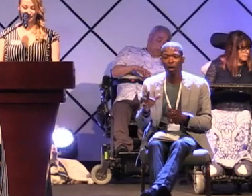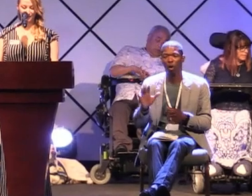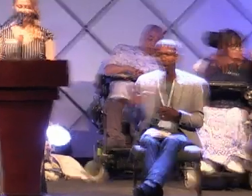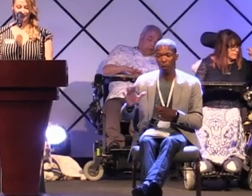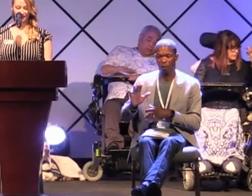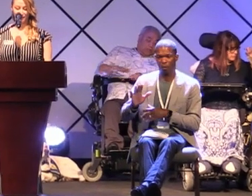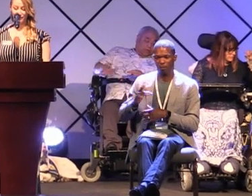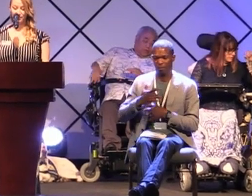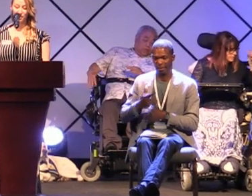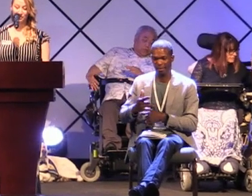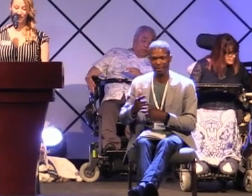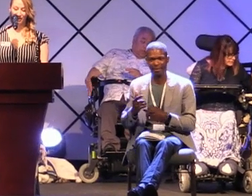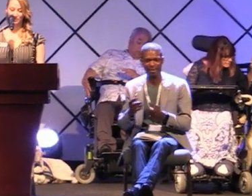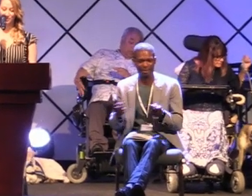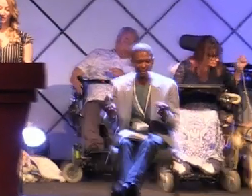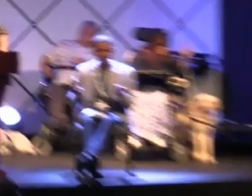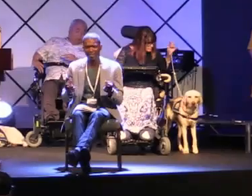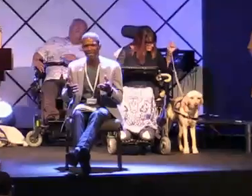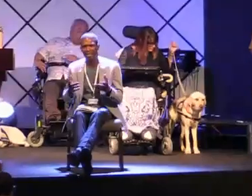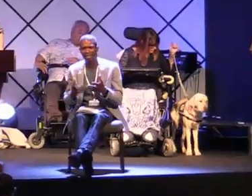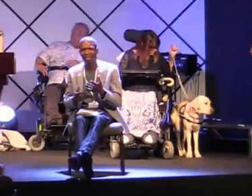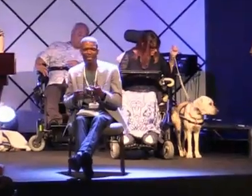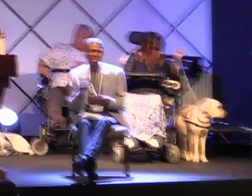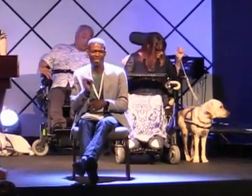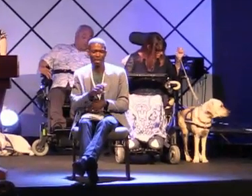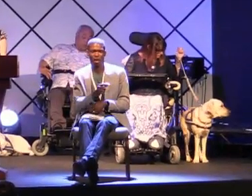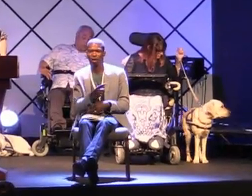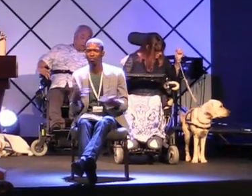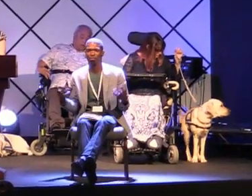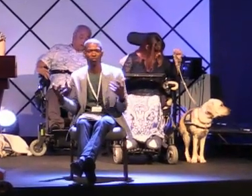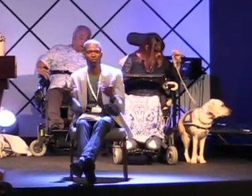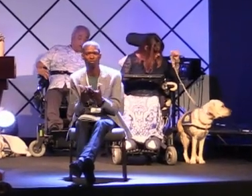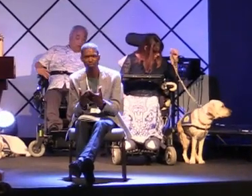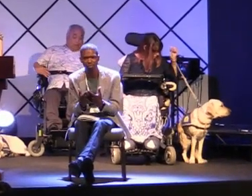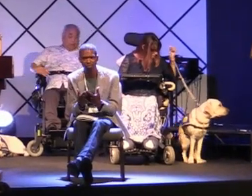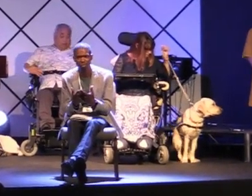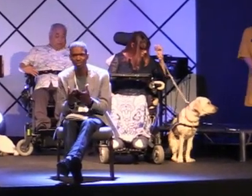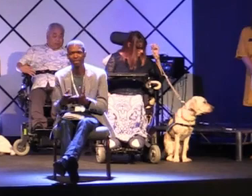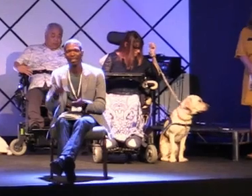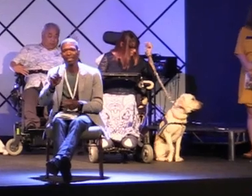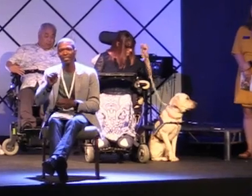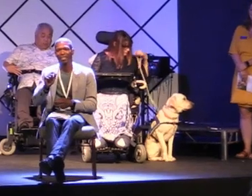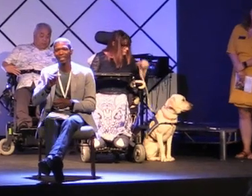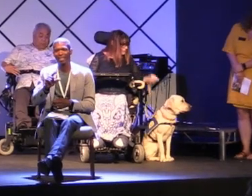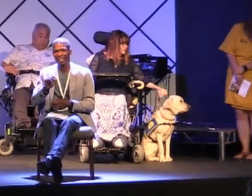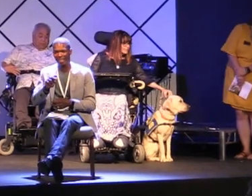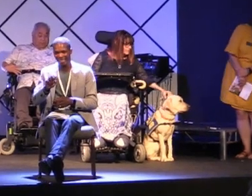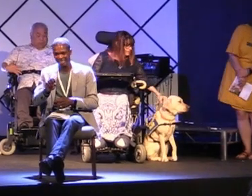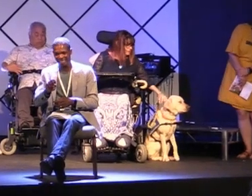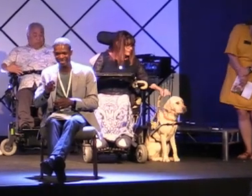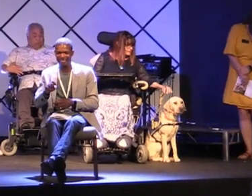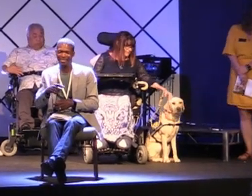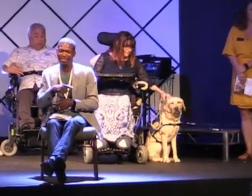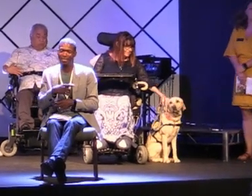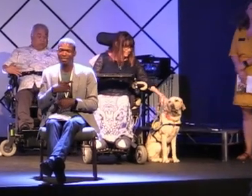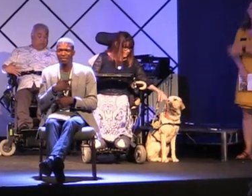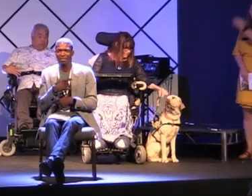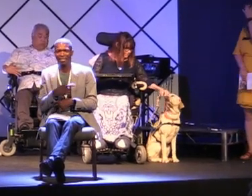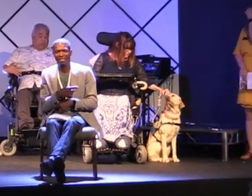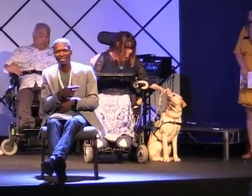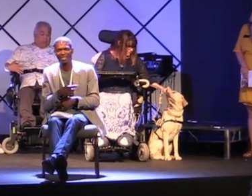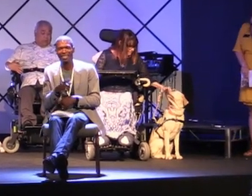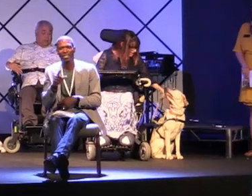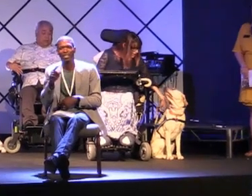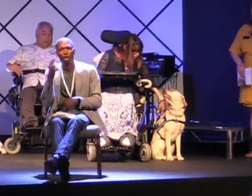style, we realized there was no dog more perfect for her than Talene, who, yes, folks, loves